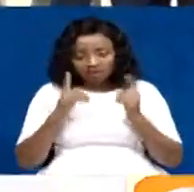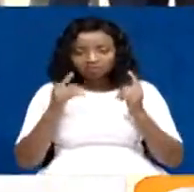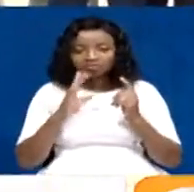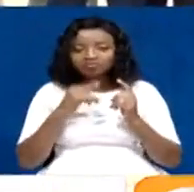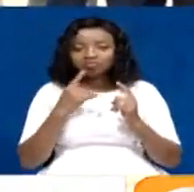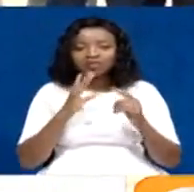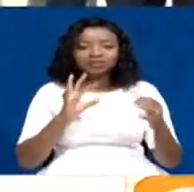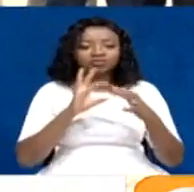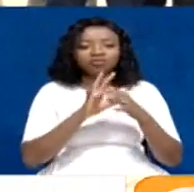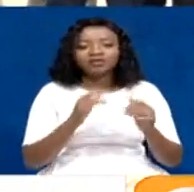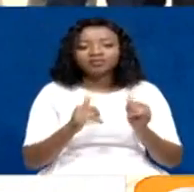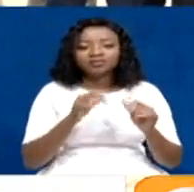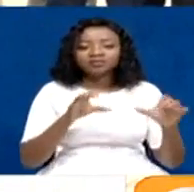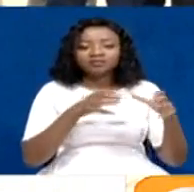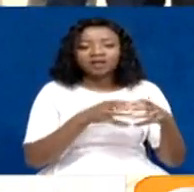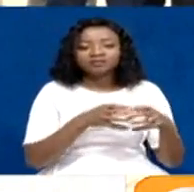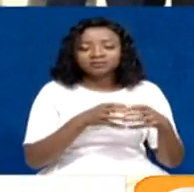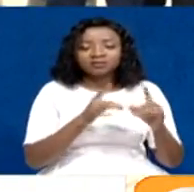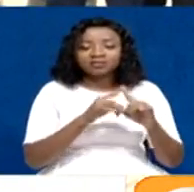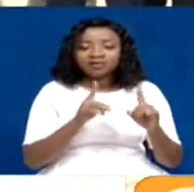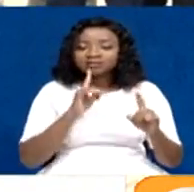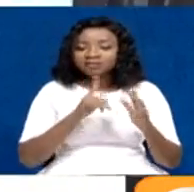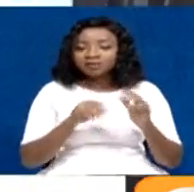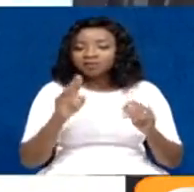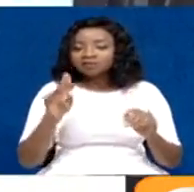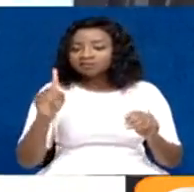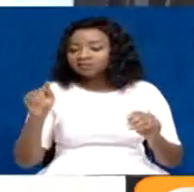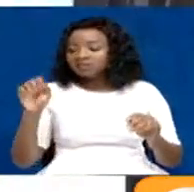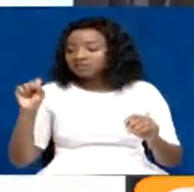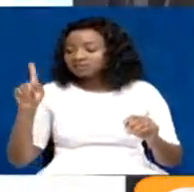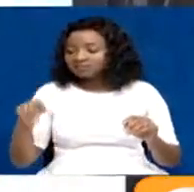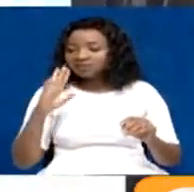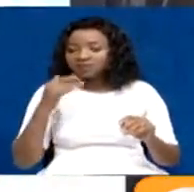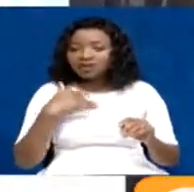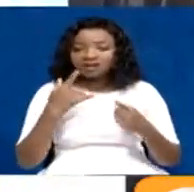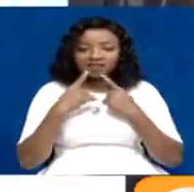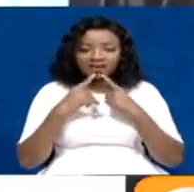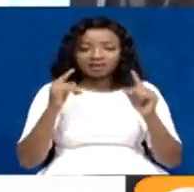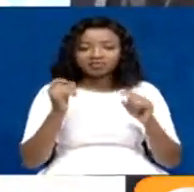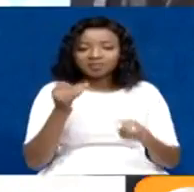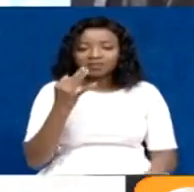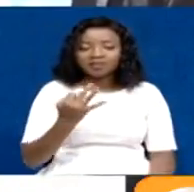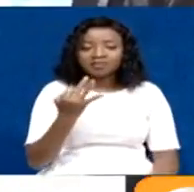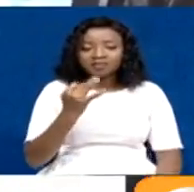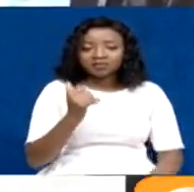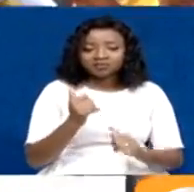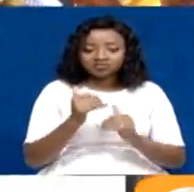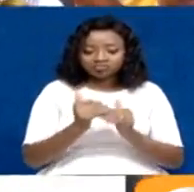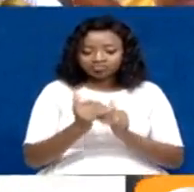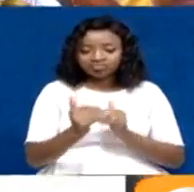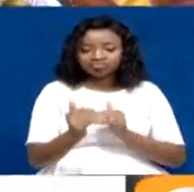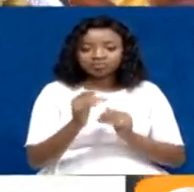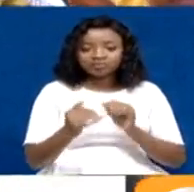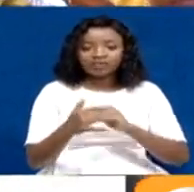of the August general election. Kiunjuri stated that TSP will make a major declaration in March this year on which direction to